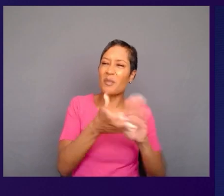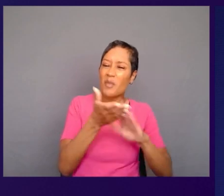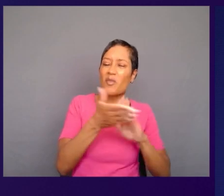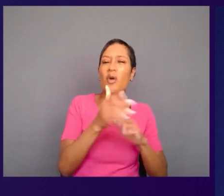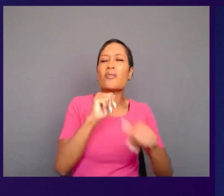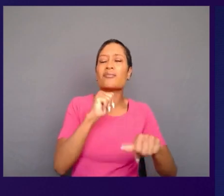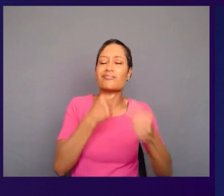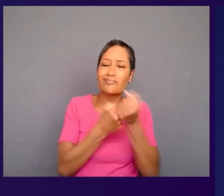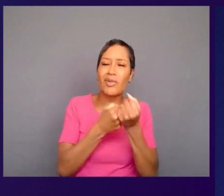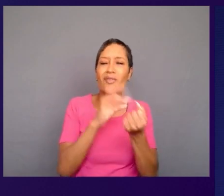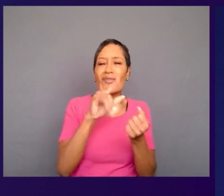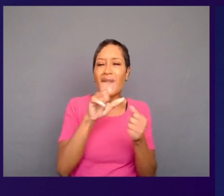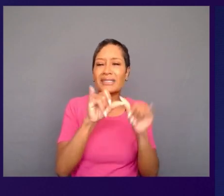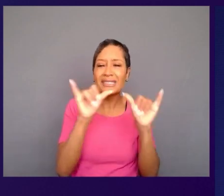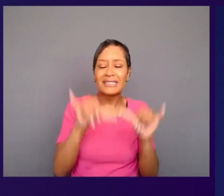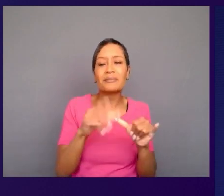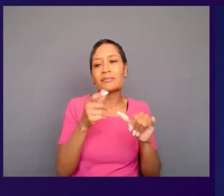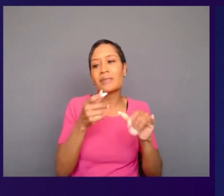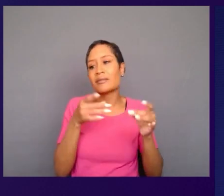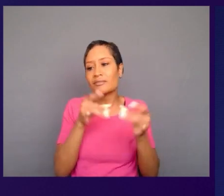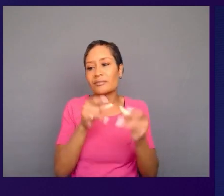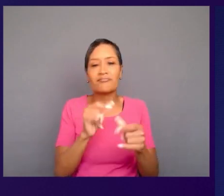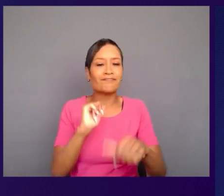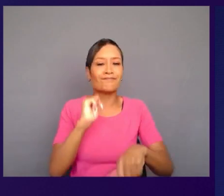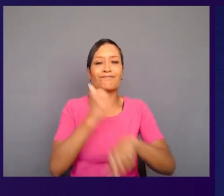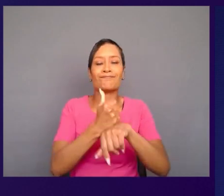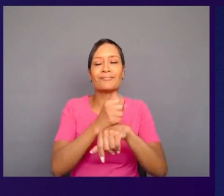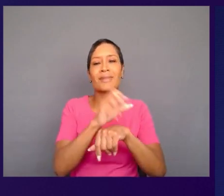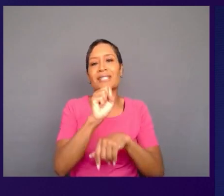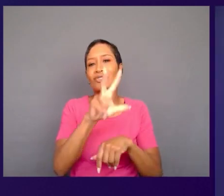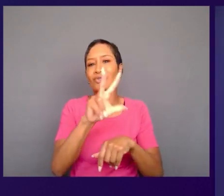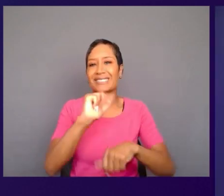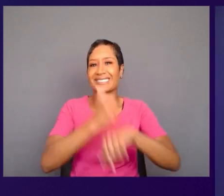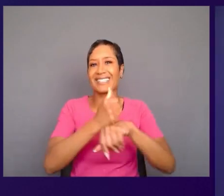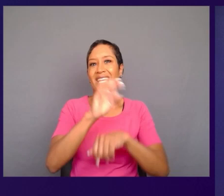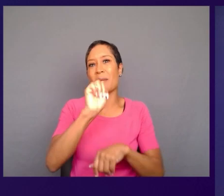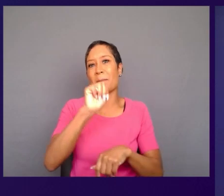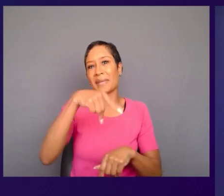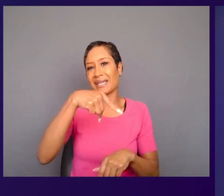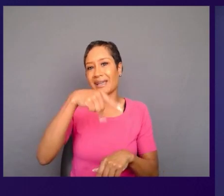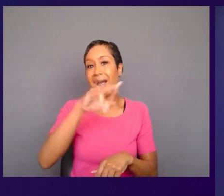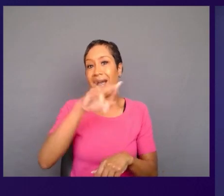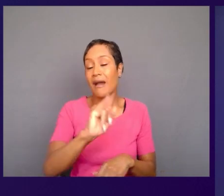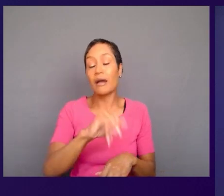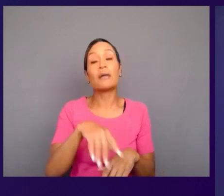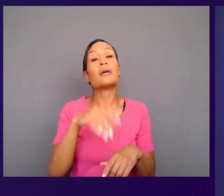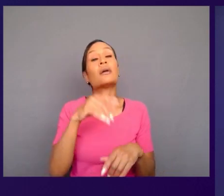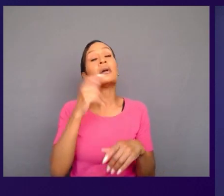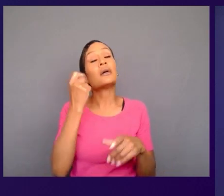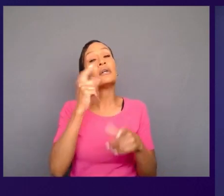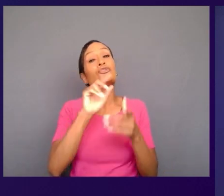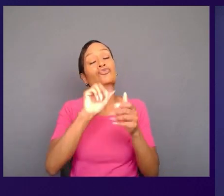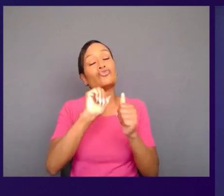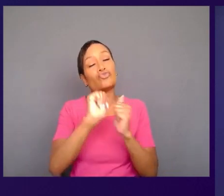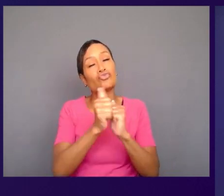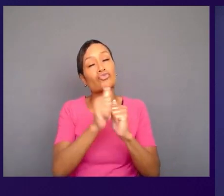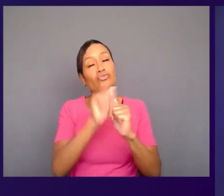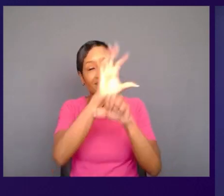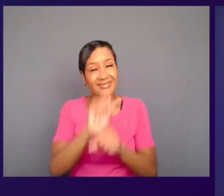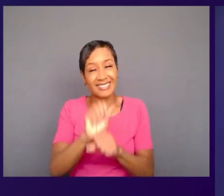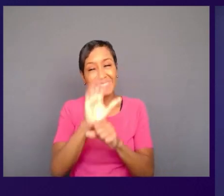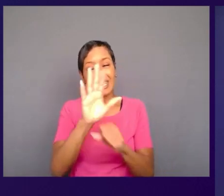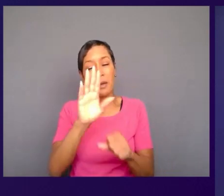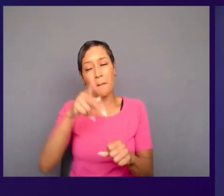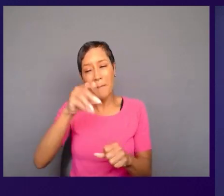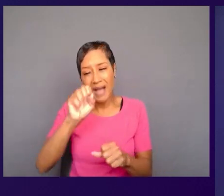operations that can be efficiently implemented with S3's existing APIs. It doesn't try to emulate POSIX file system features that have no